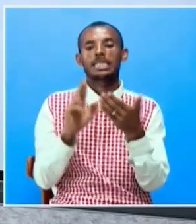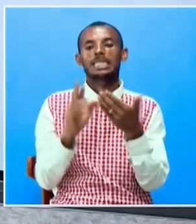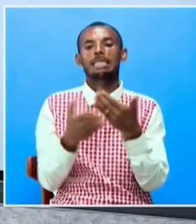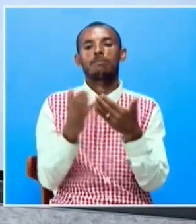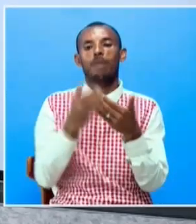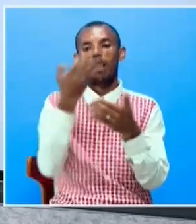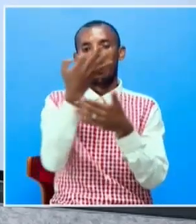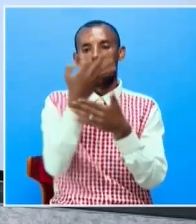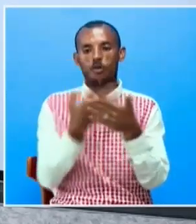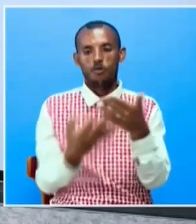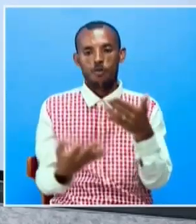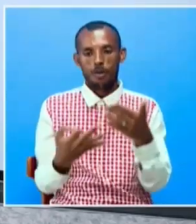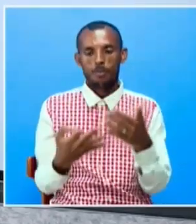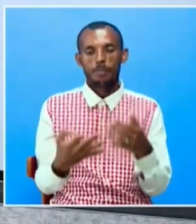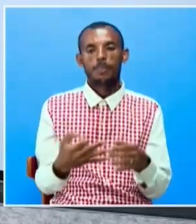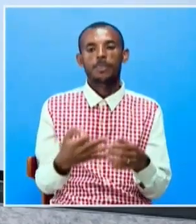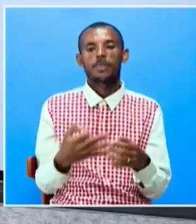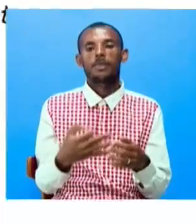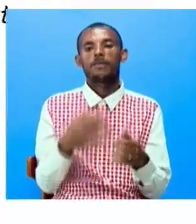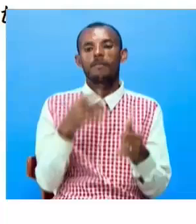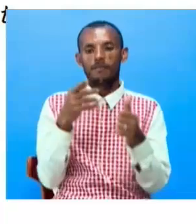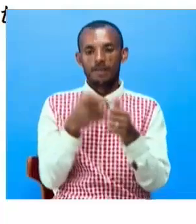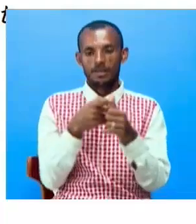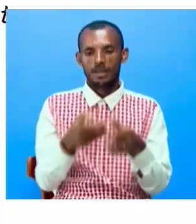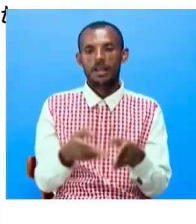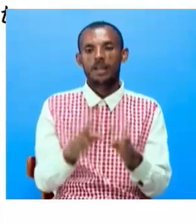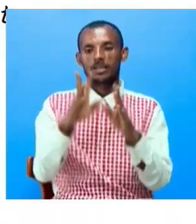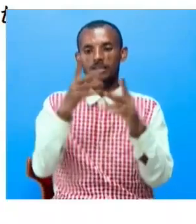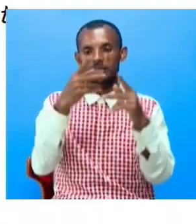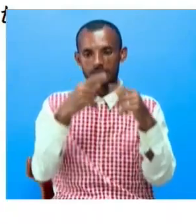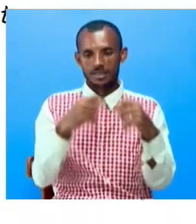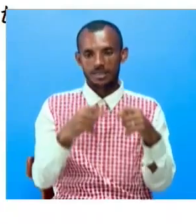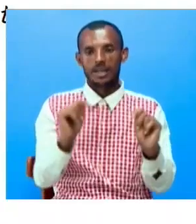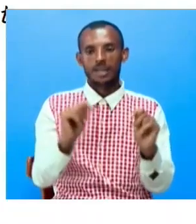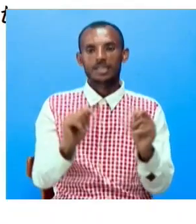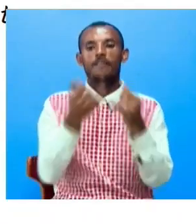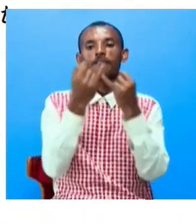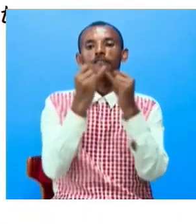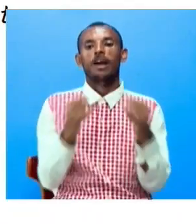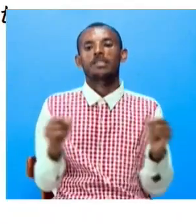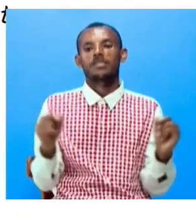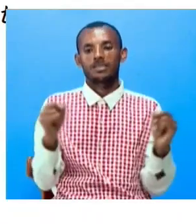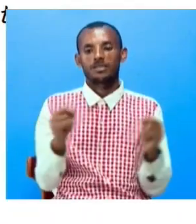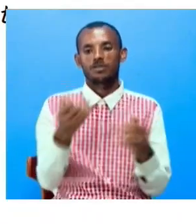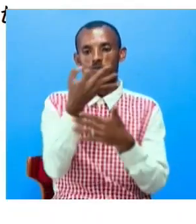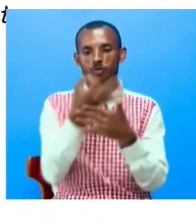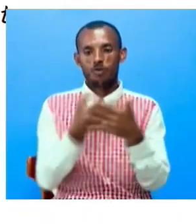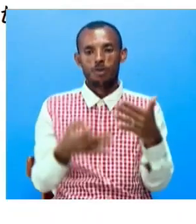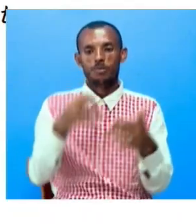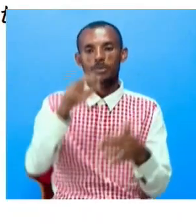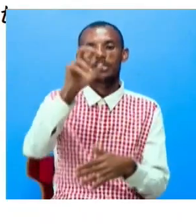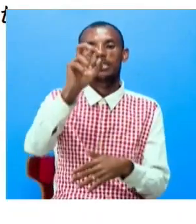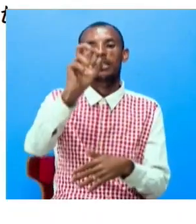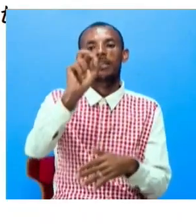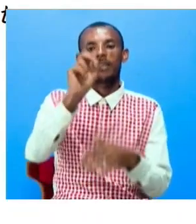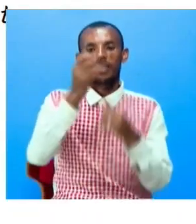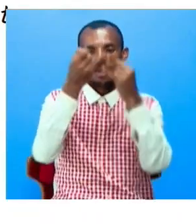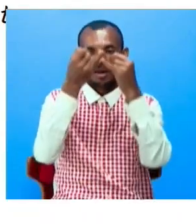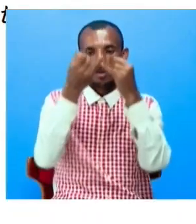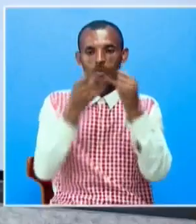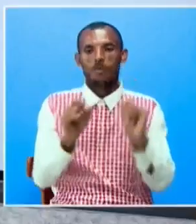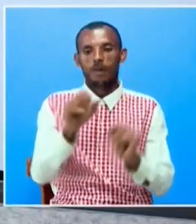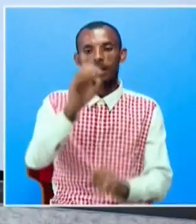form. So to add this, first let's write in fraction form 30 over